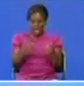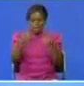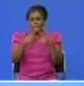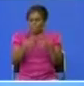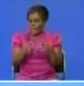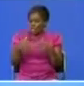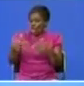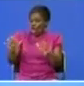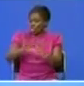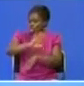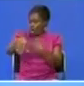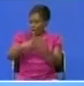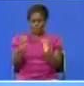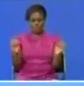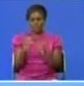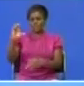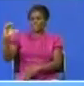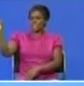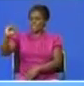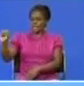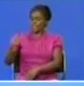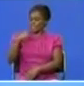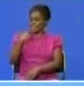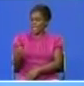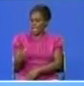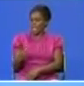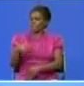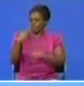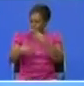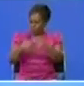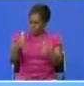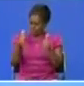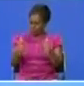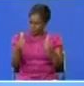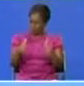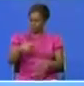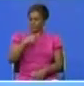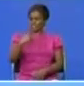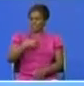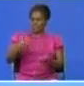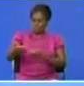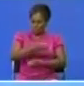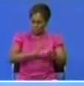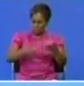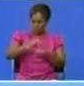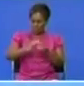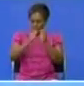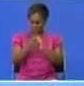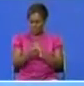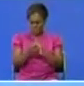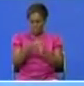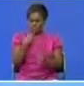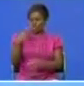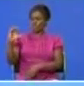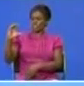is not lost, as Tourism Cabinet Secretary Najib Balala says all is on course for tourism recovery. On transformers. Abiyagina spoke to Malala,